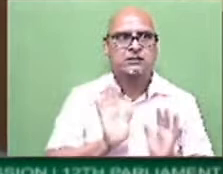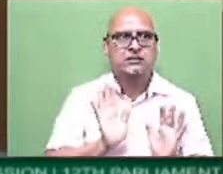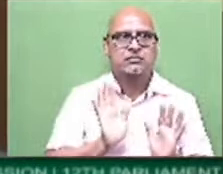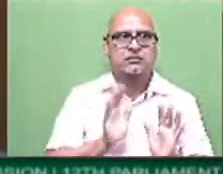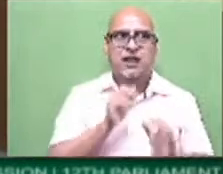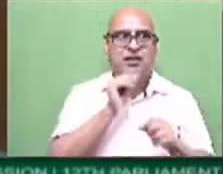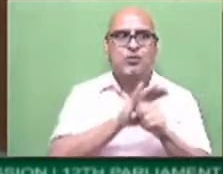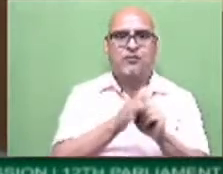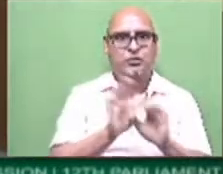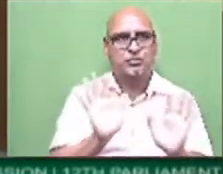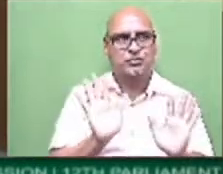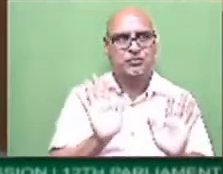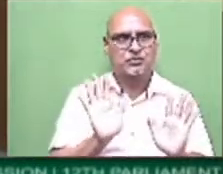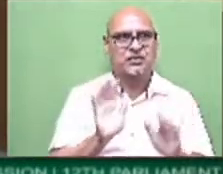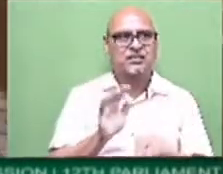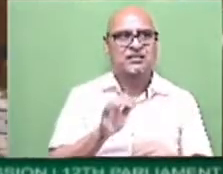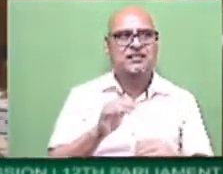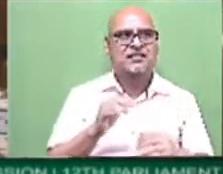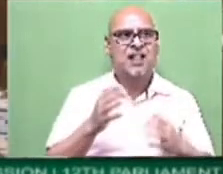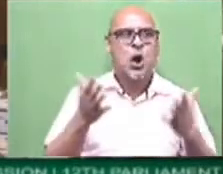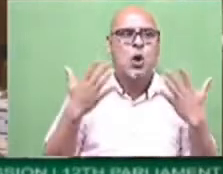the allergy. So.